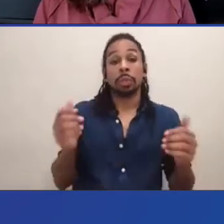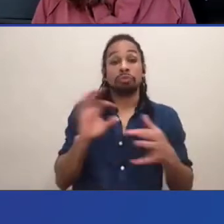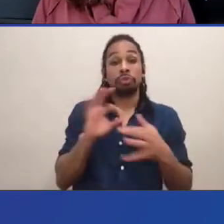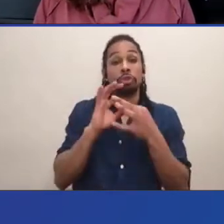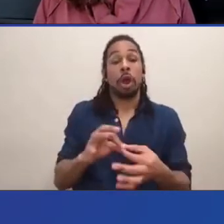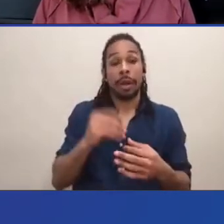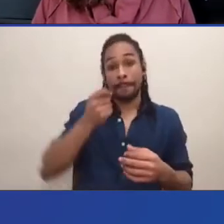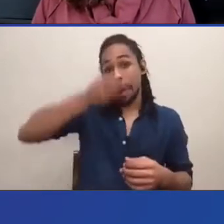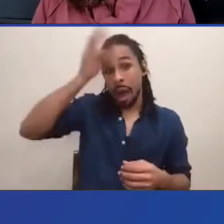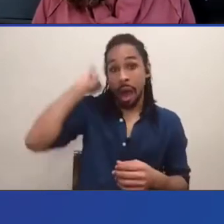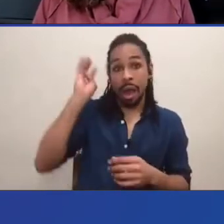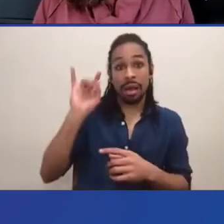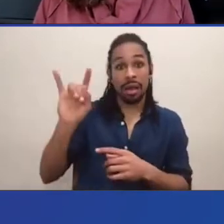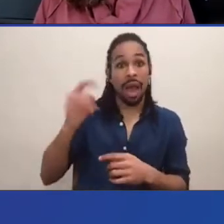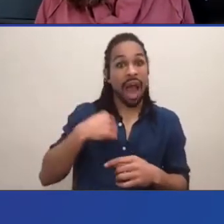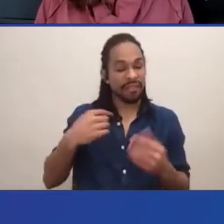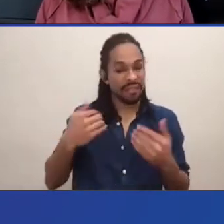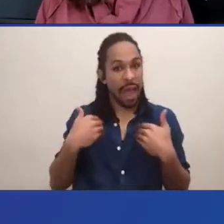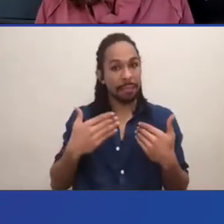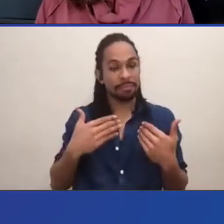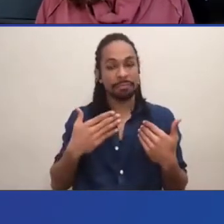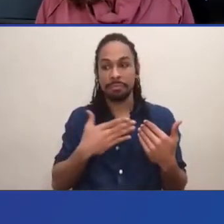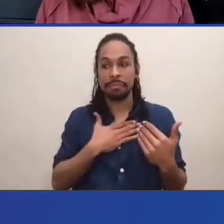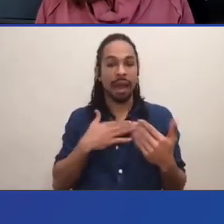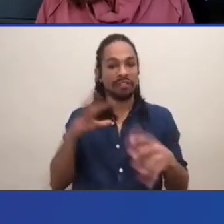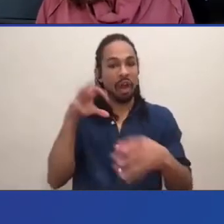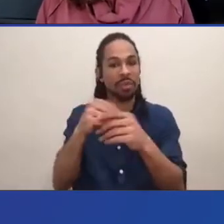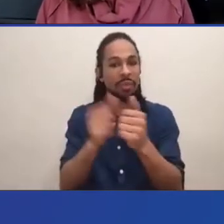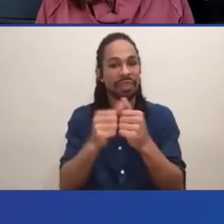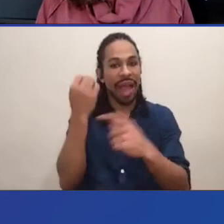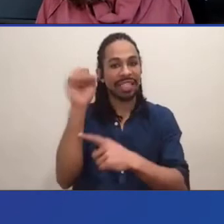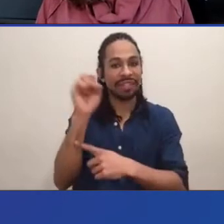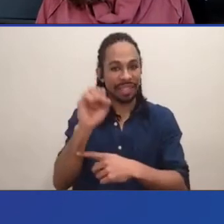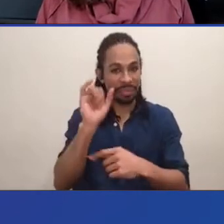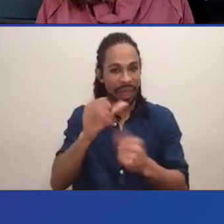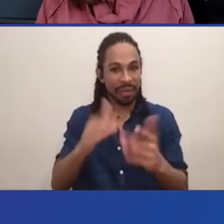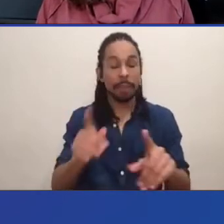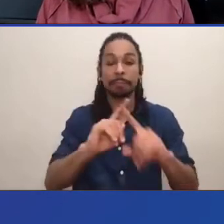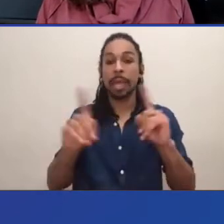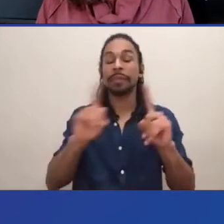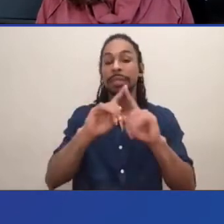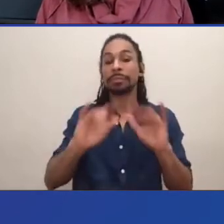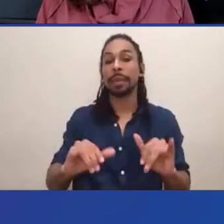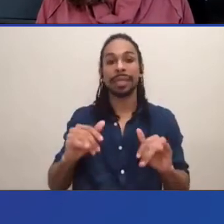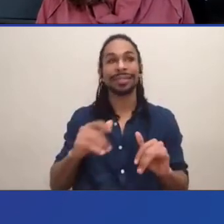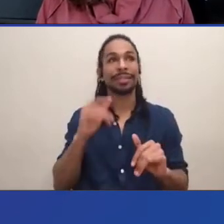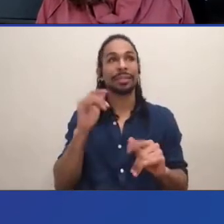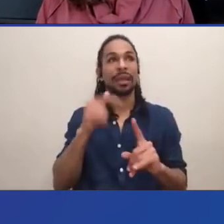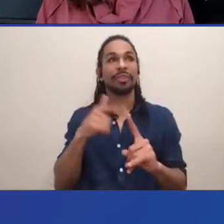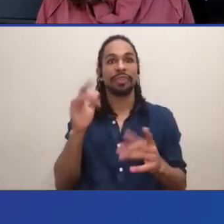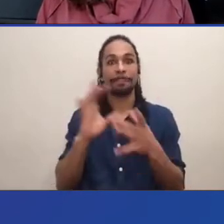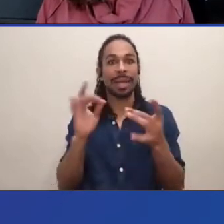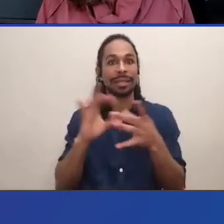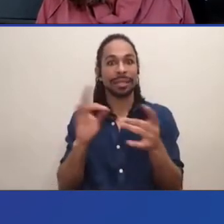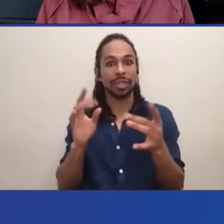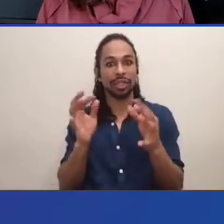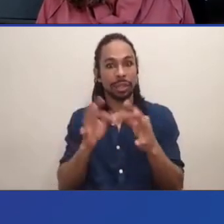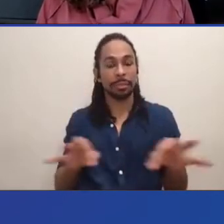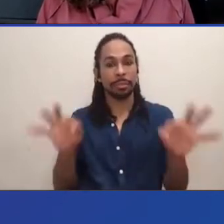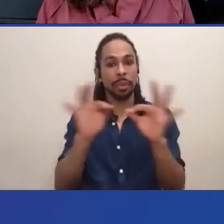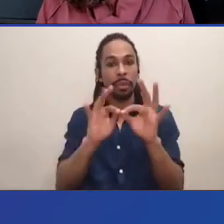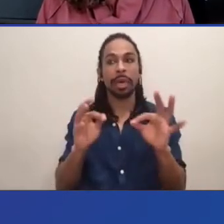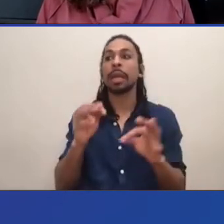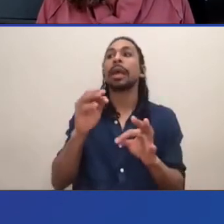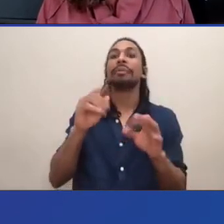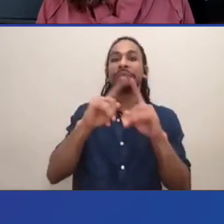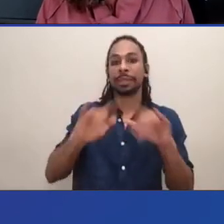let's say, my hand in activism that way, but I felt like it's the message, but now there needs to be the action. And that's,